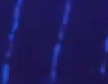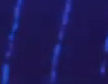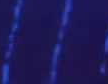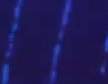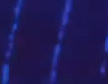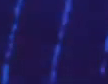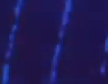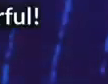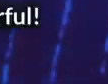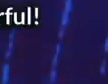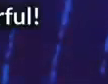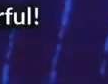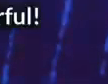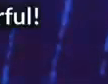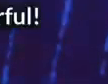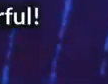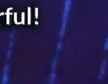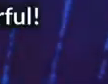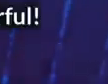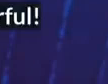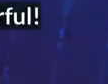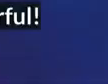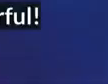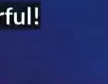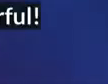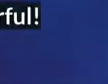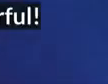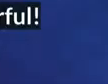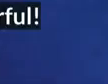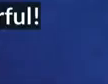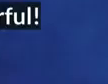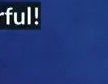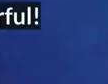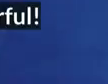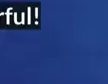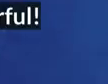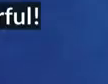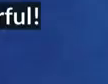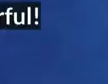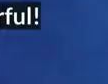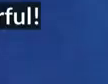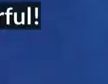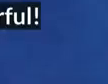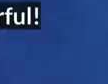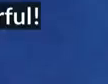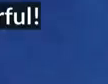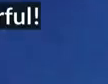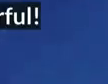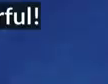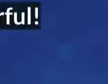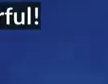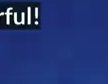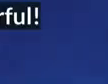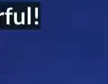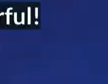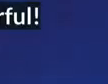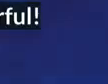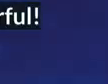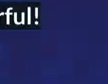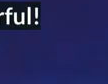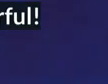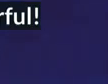ever be. Hey, how marvelous, Lord,